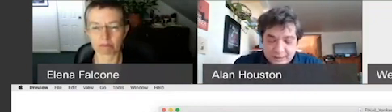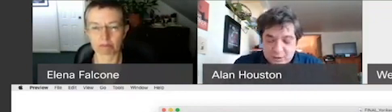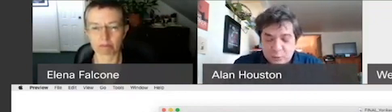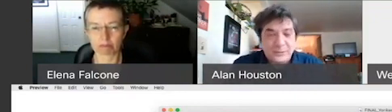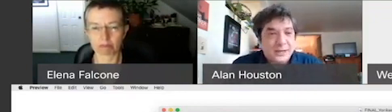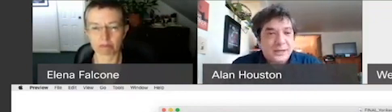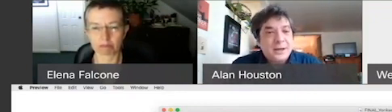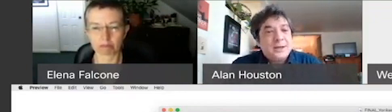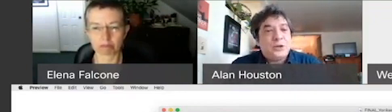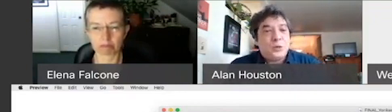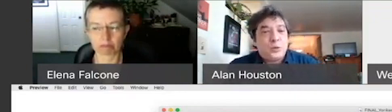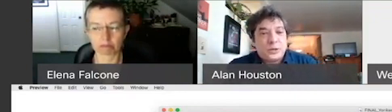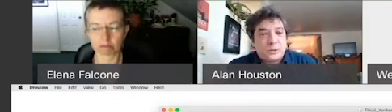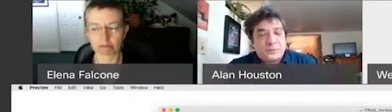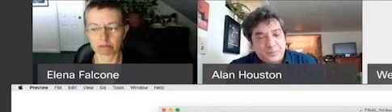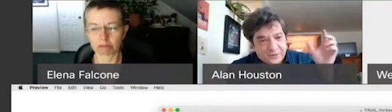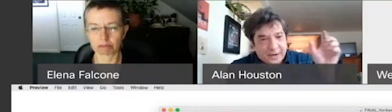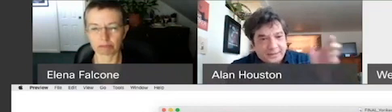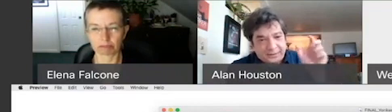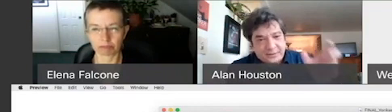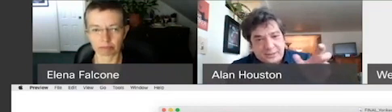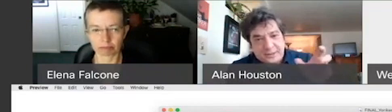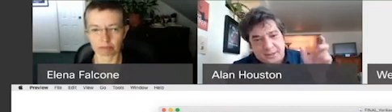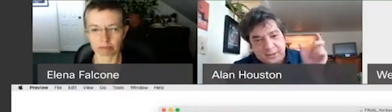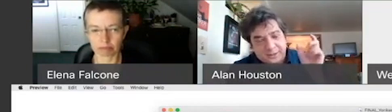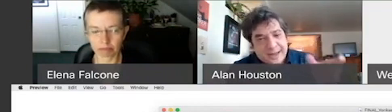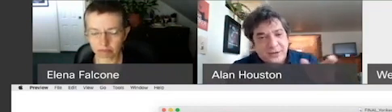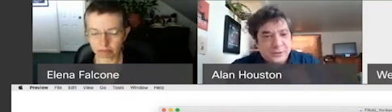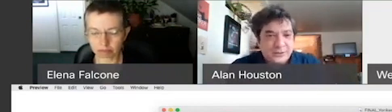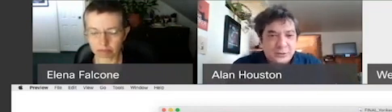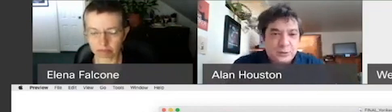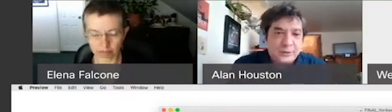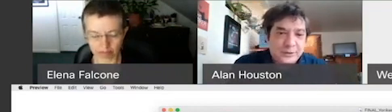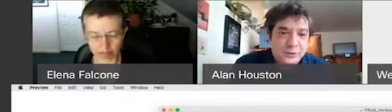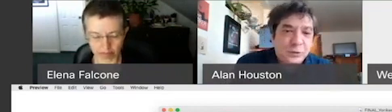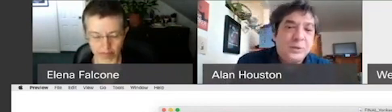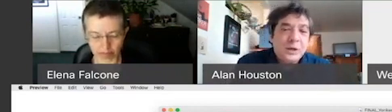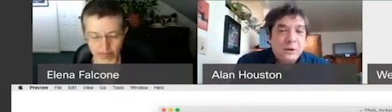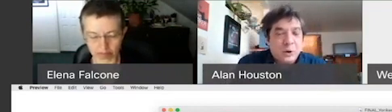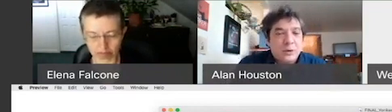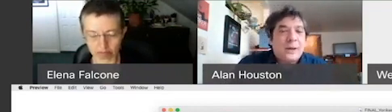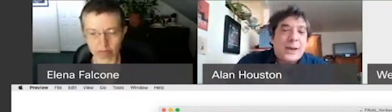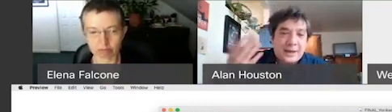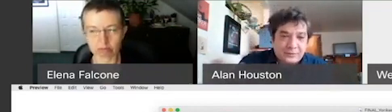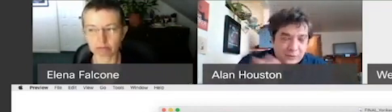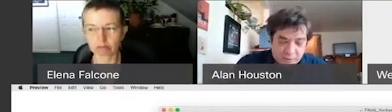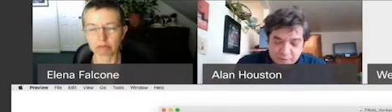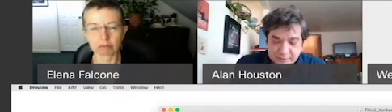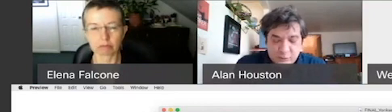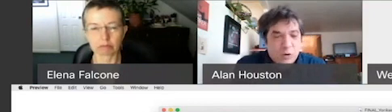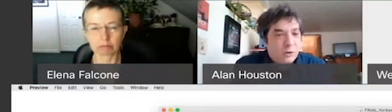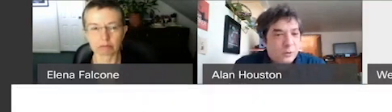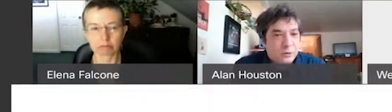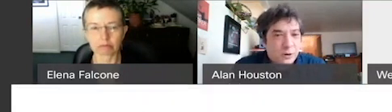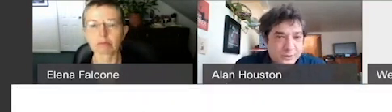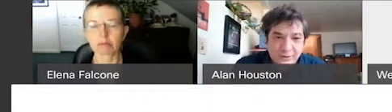website, you will find the address to the Zoom program and the phone number that you call. We are always